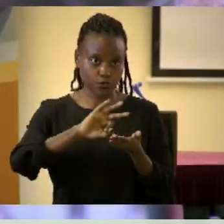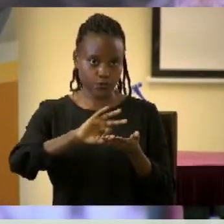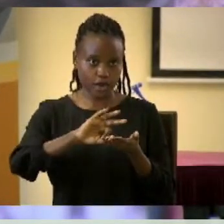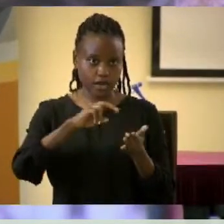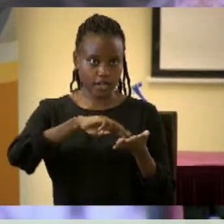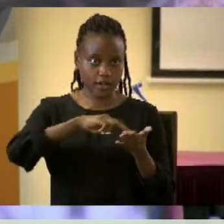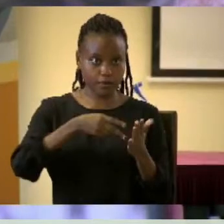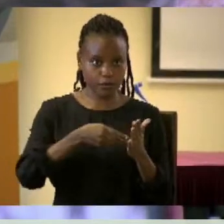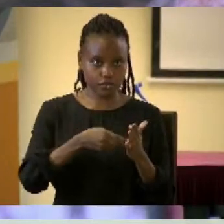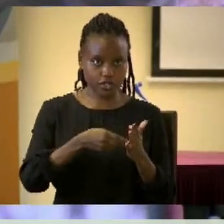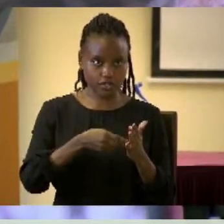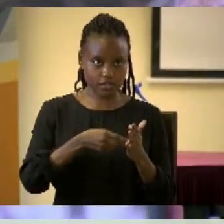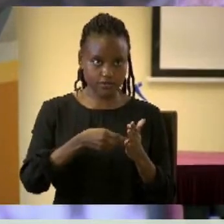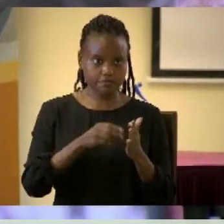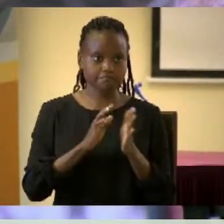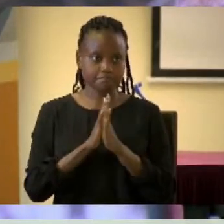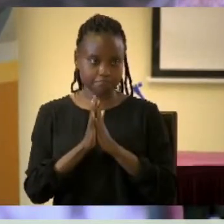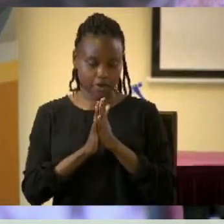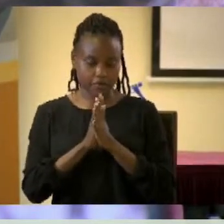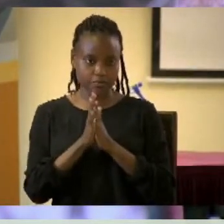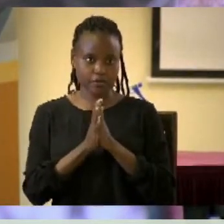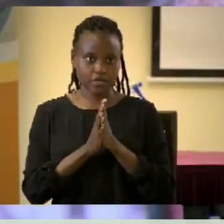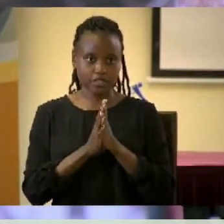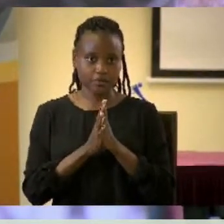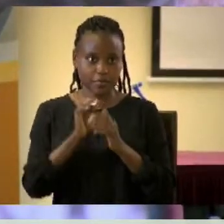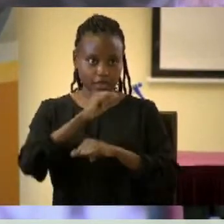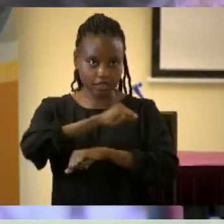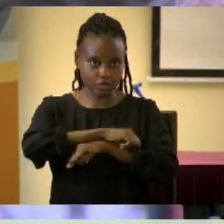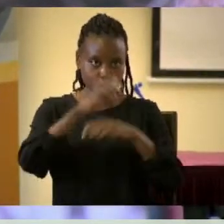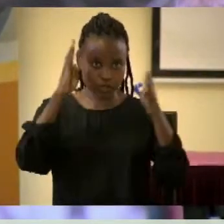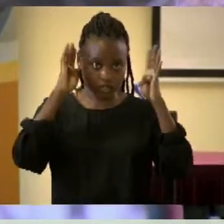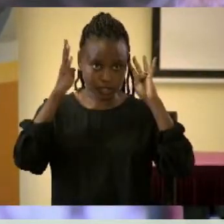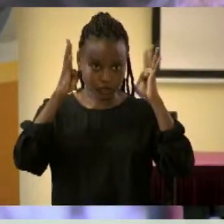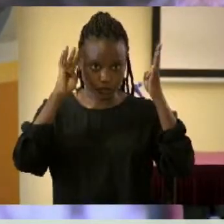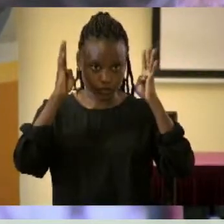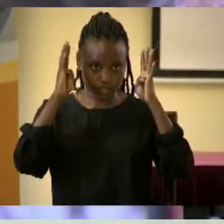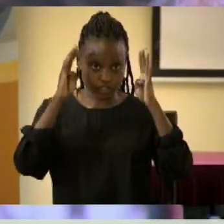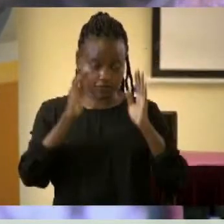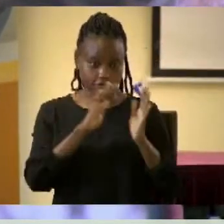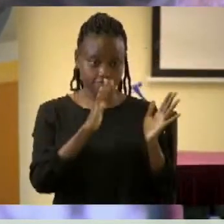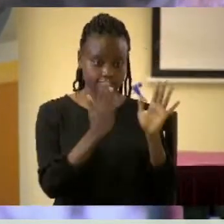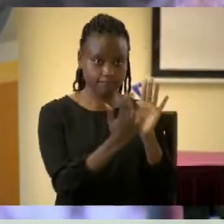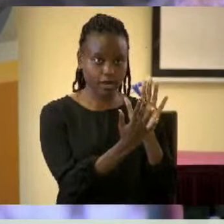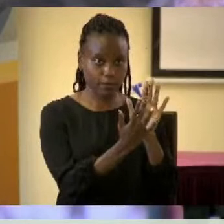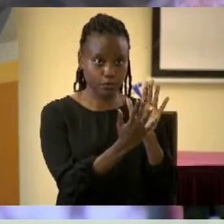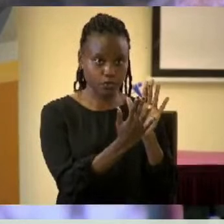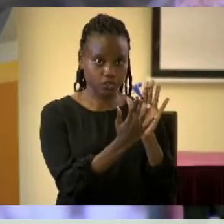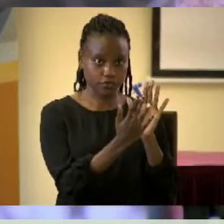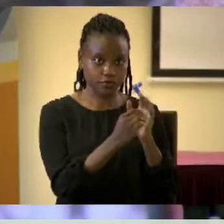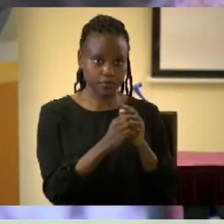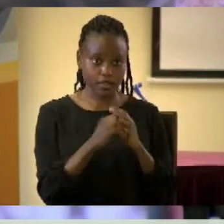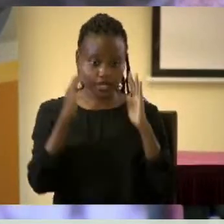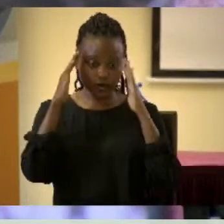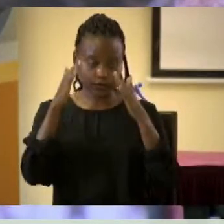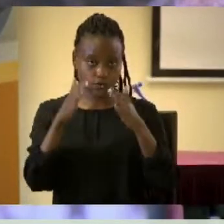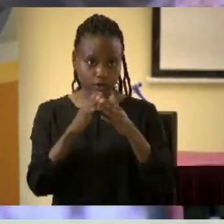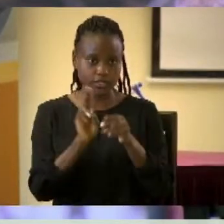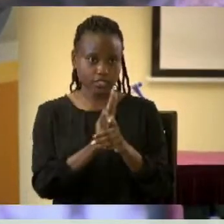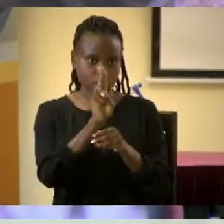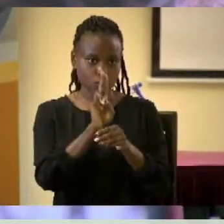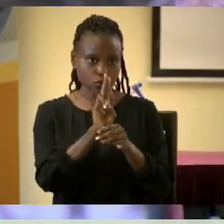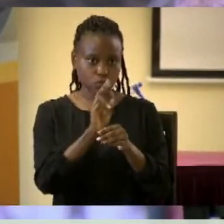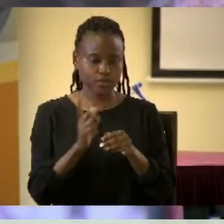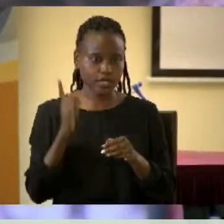I'm equally impressed by the faculty's innovative pedagogical approach that focuses on using legal